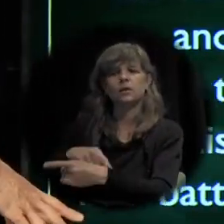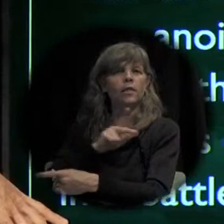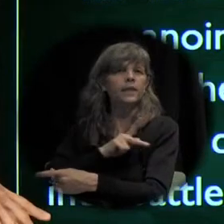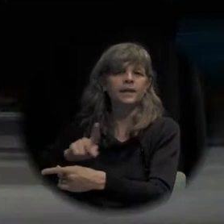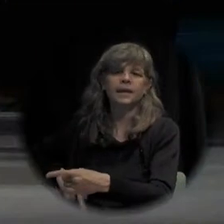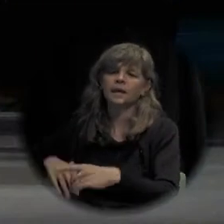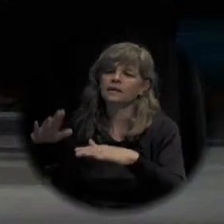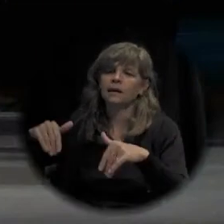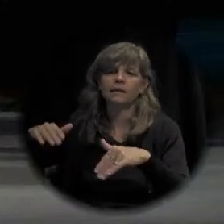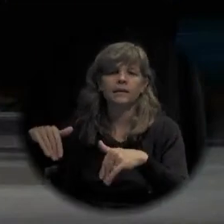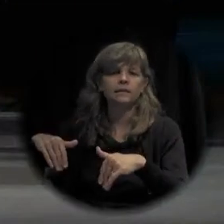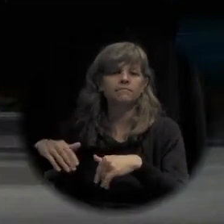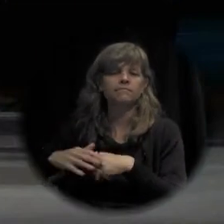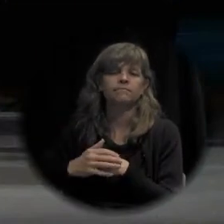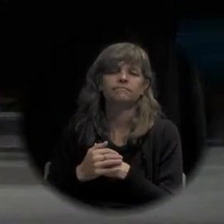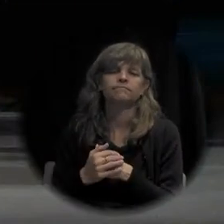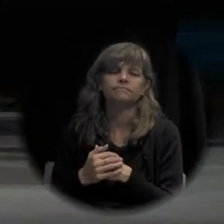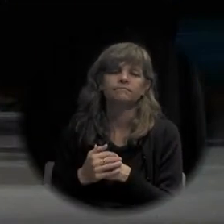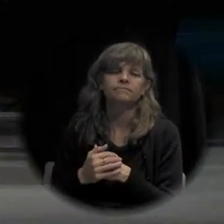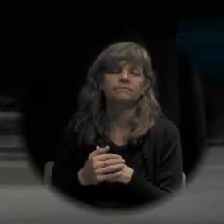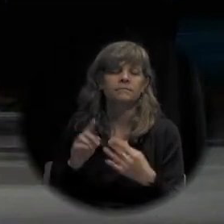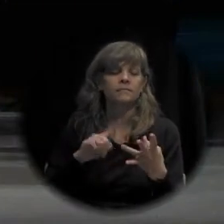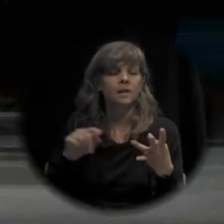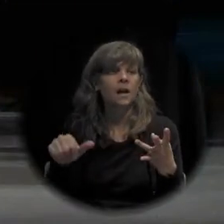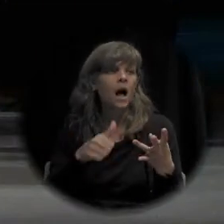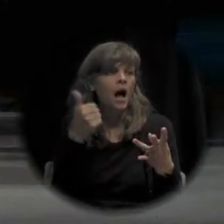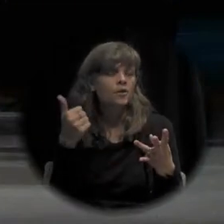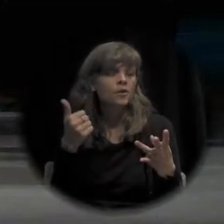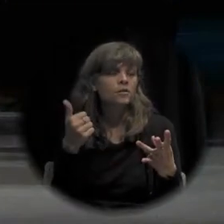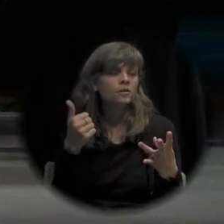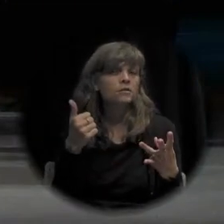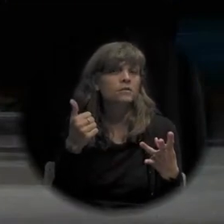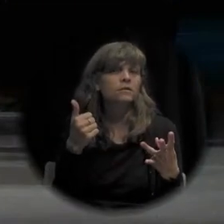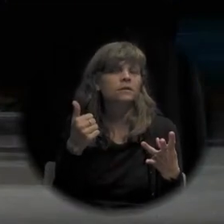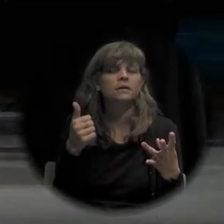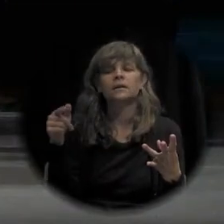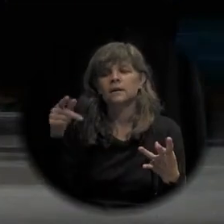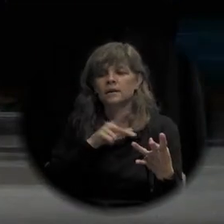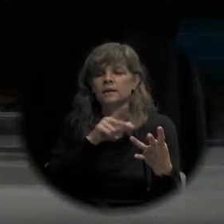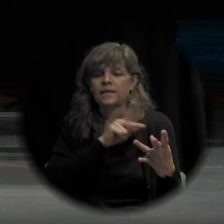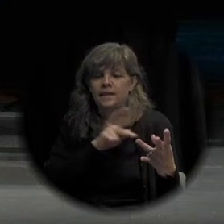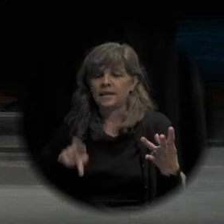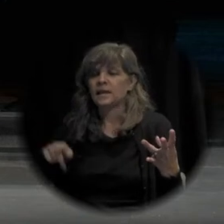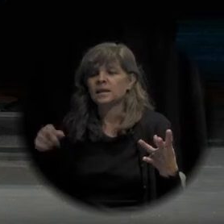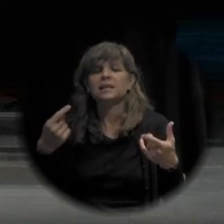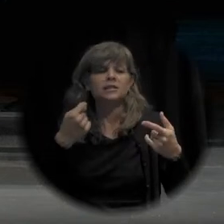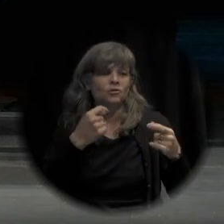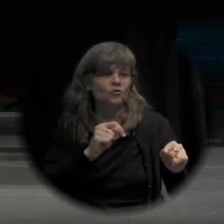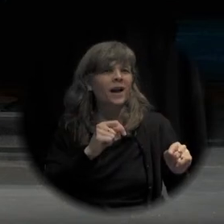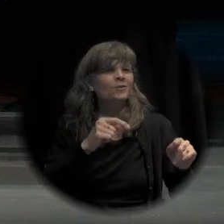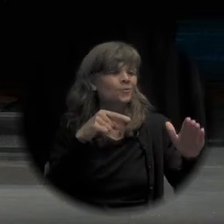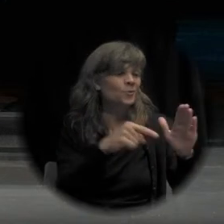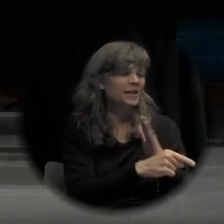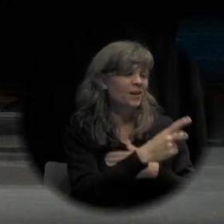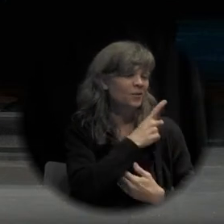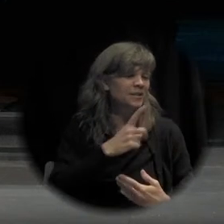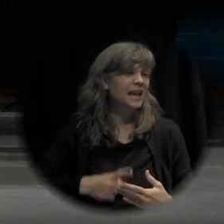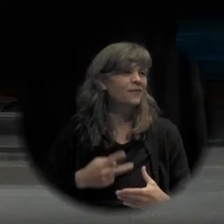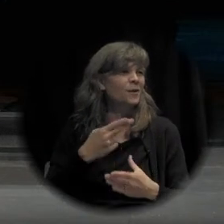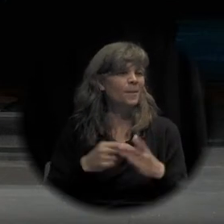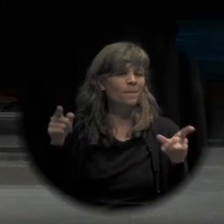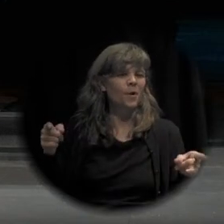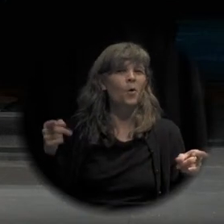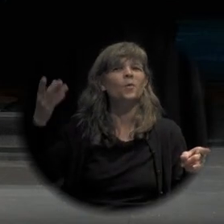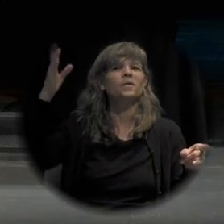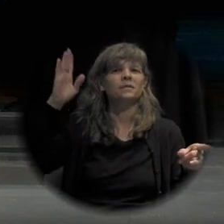what he says at the end. And Saul is trying to kill David, who is also the Lord's anointed. All of this is playing in